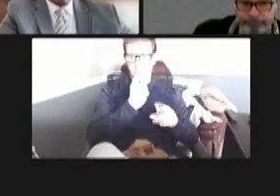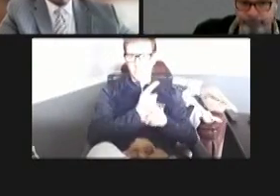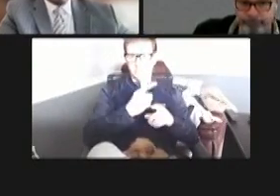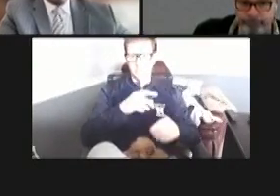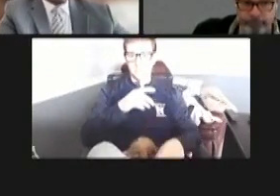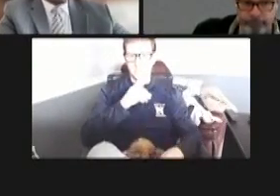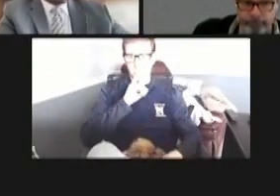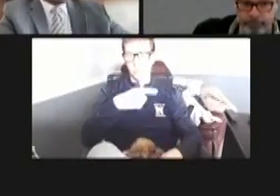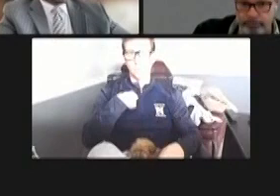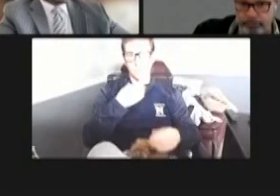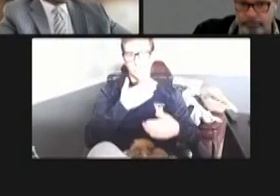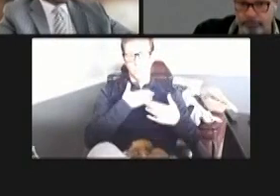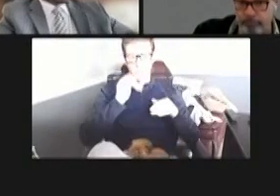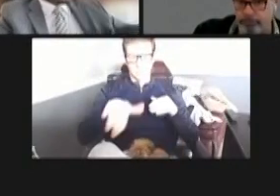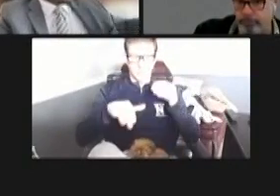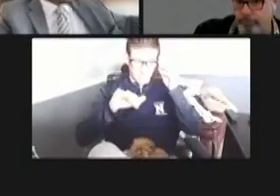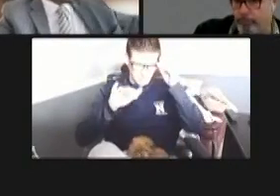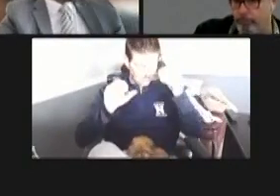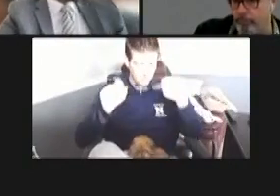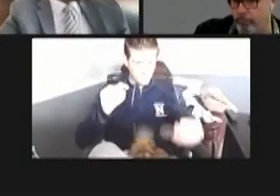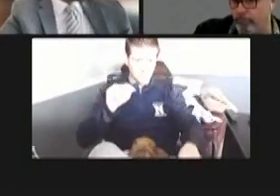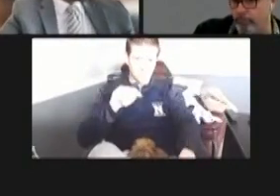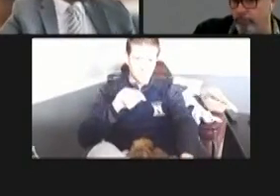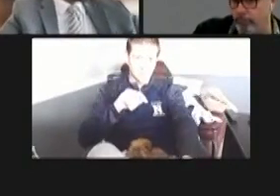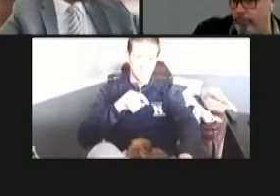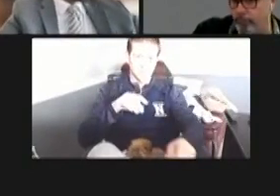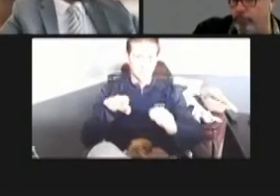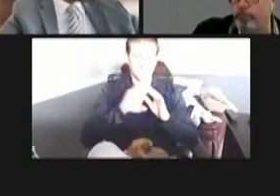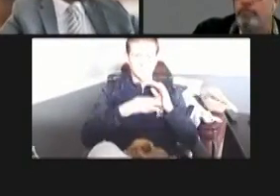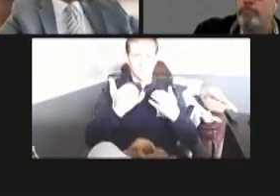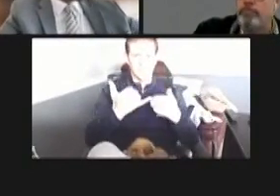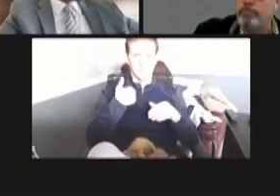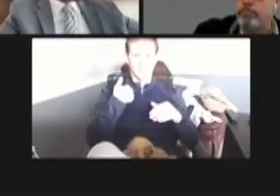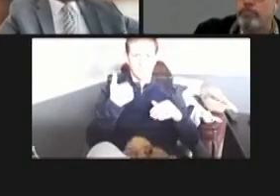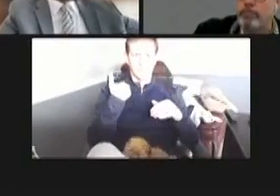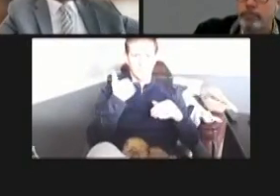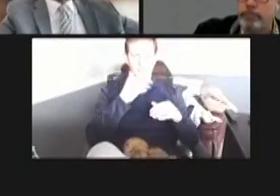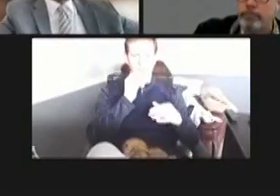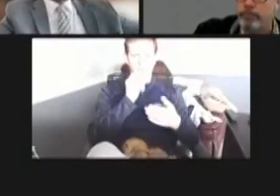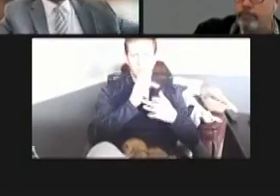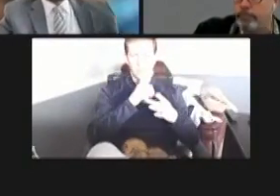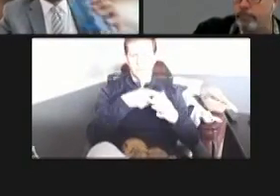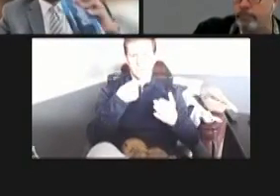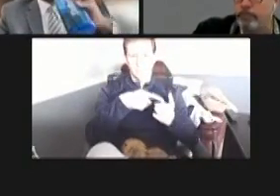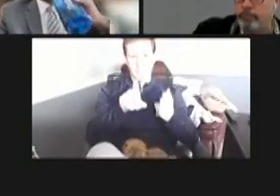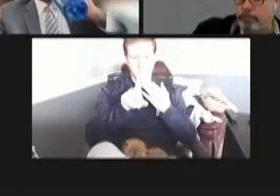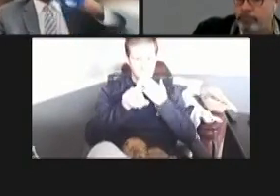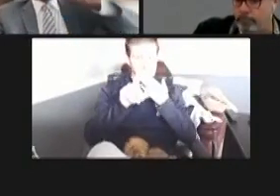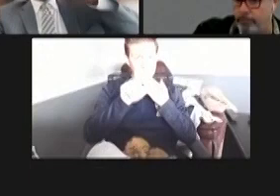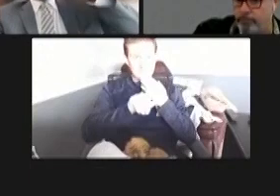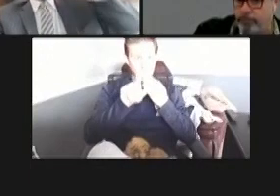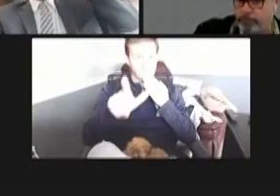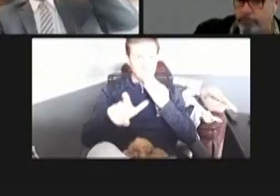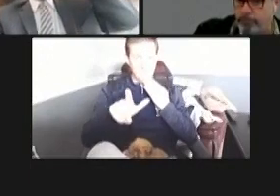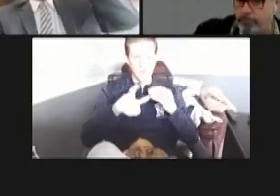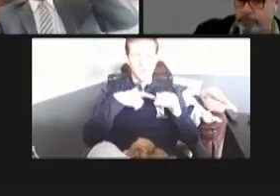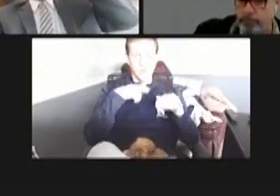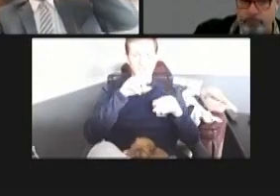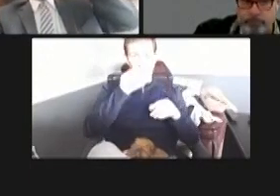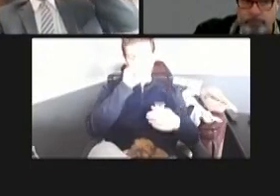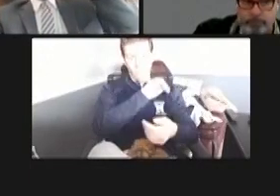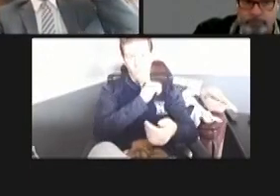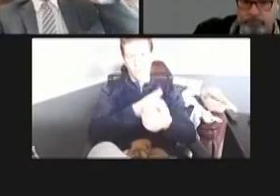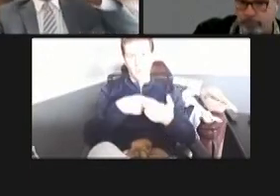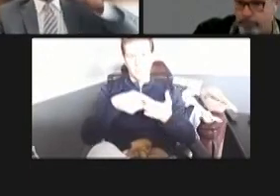Absolutely. We appreciate that. It's just basically right now we have authority to pay the landlord. We're asking for authority to pay